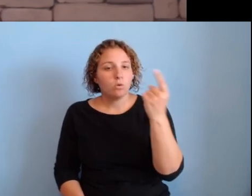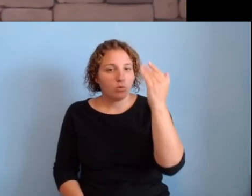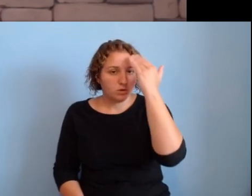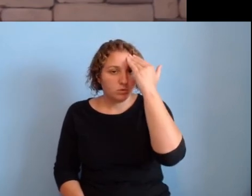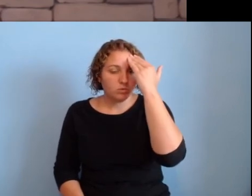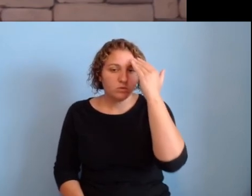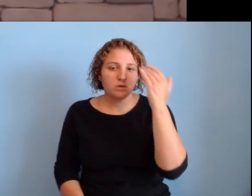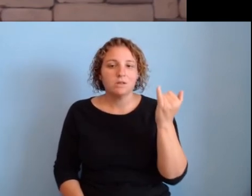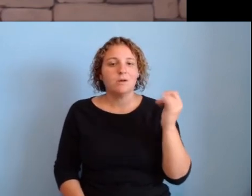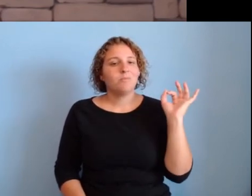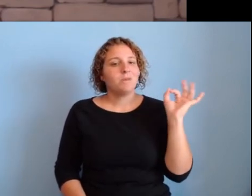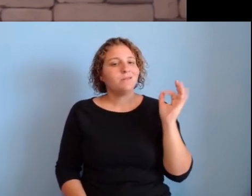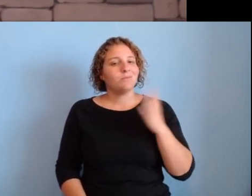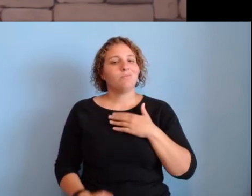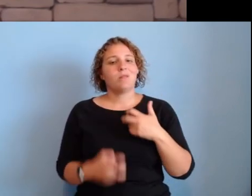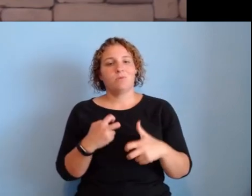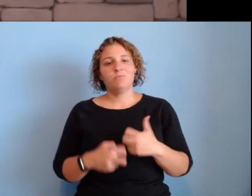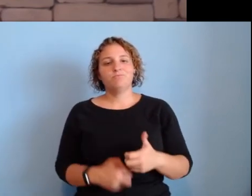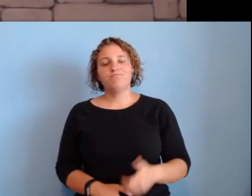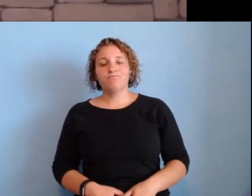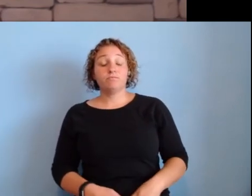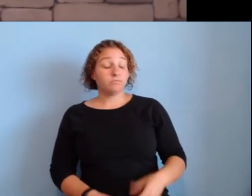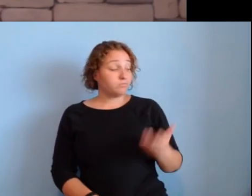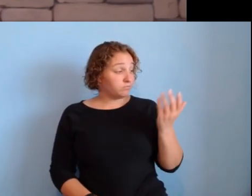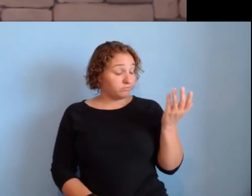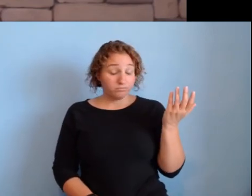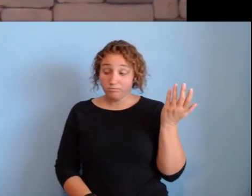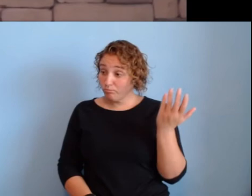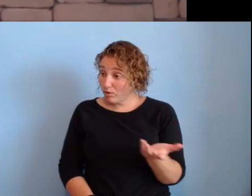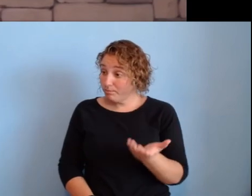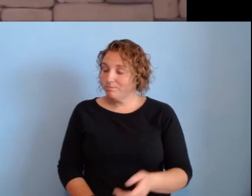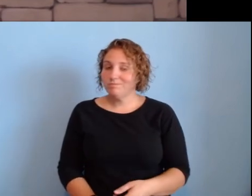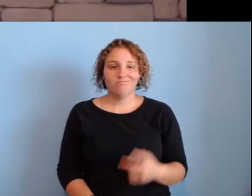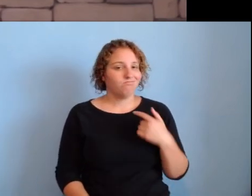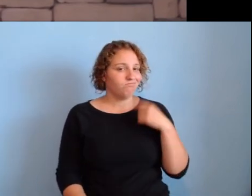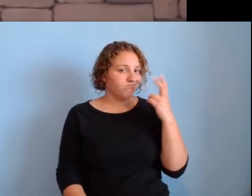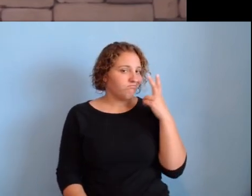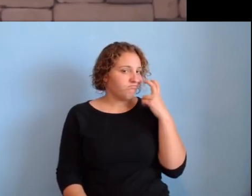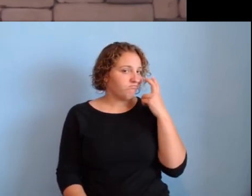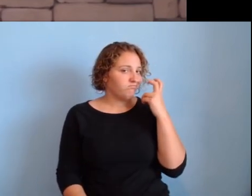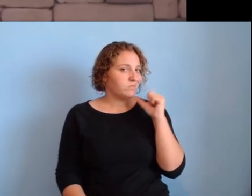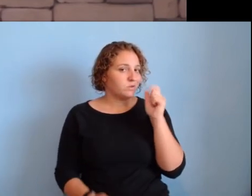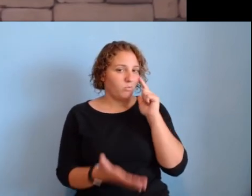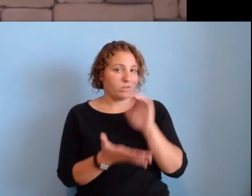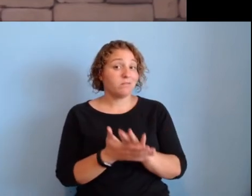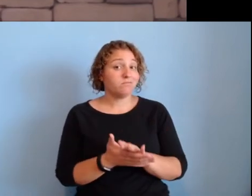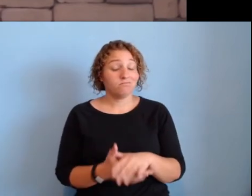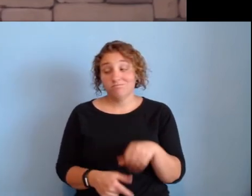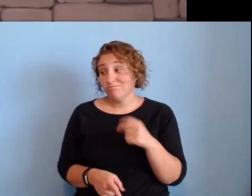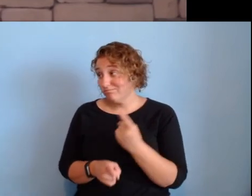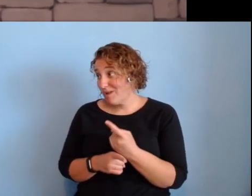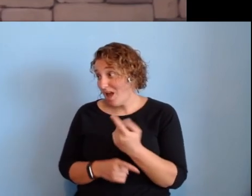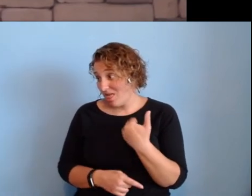Well, pastor, here's my problem. Okay, what is it? I don't believe. Yeah, you're right. You got a problem.